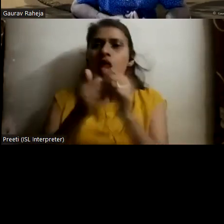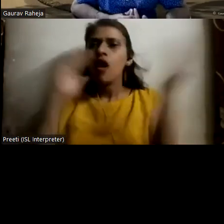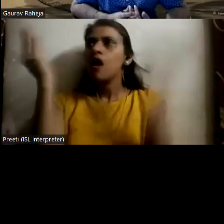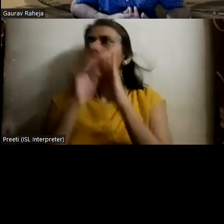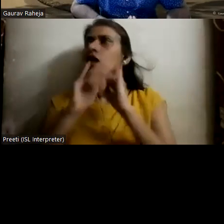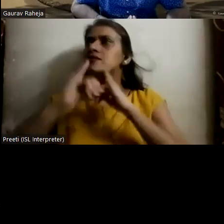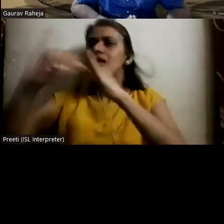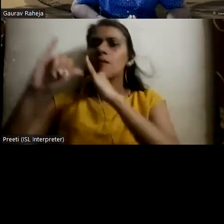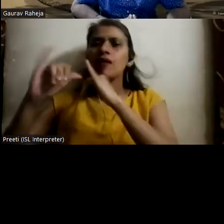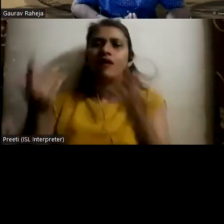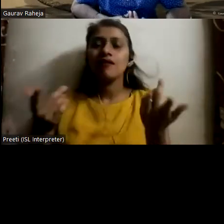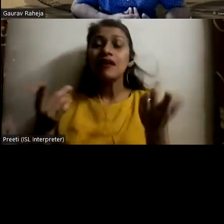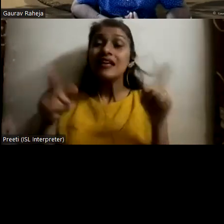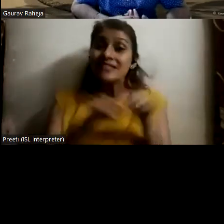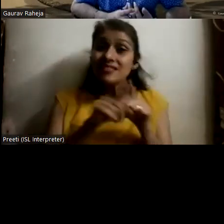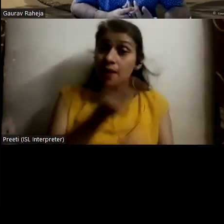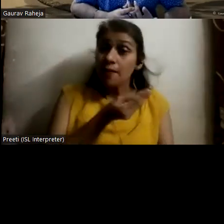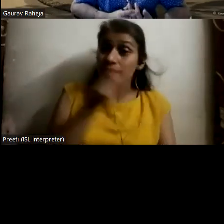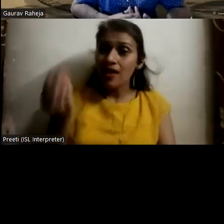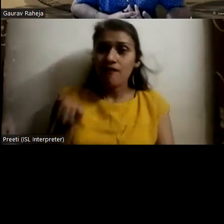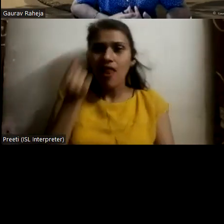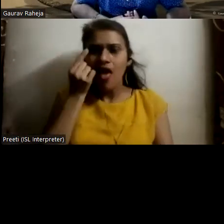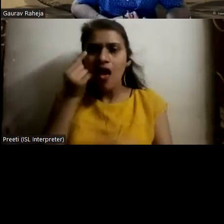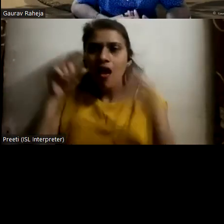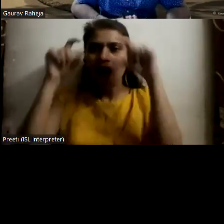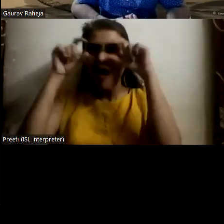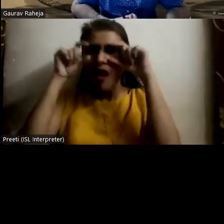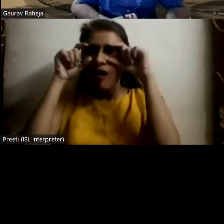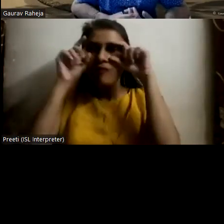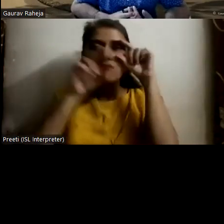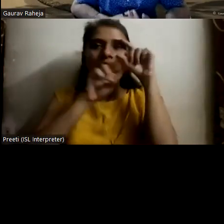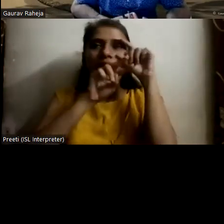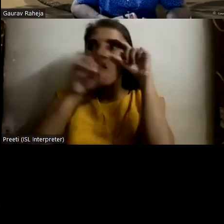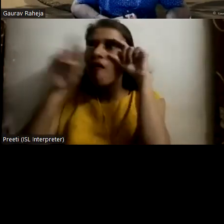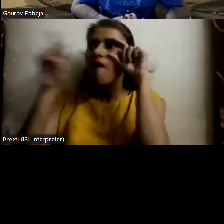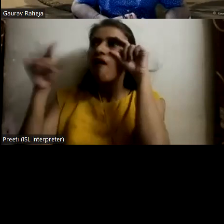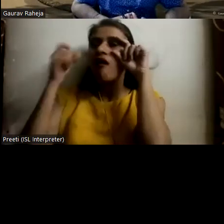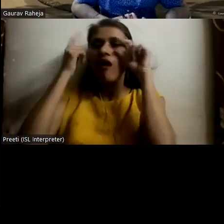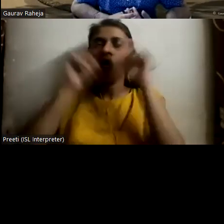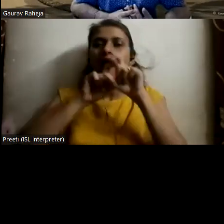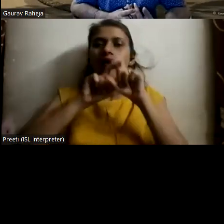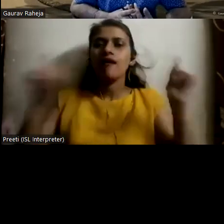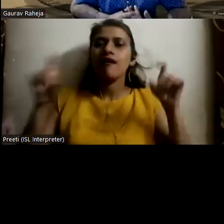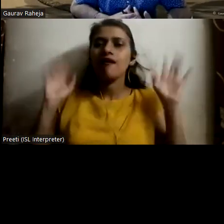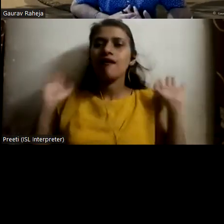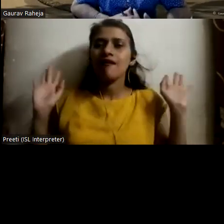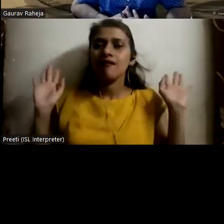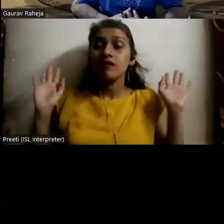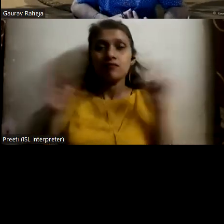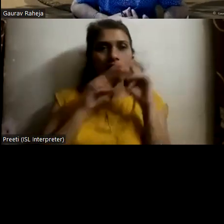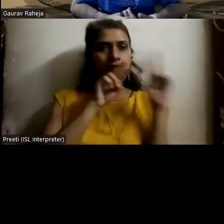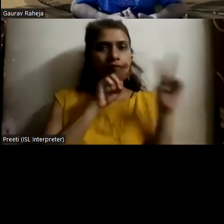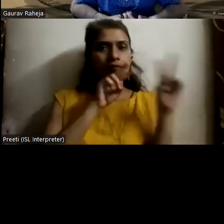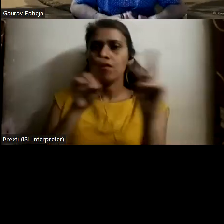to give you a lens through which you can choose to look at the world. And I hope only when you start looking at the world